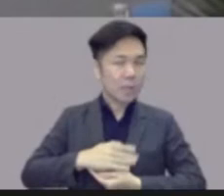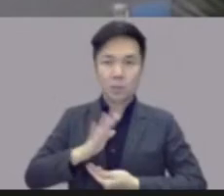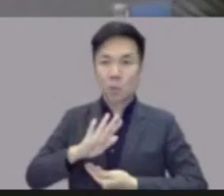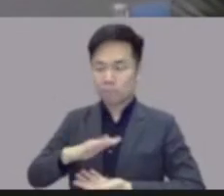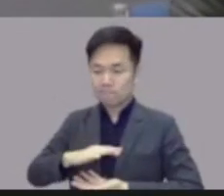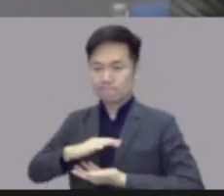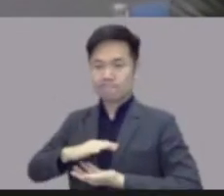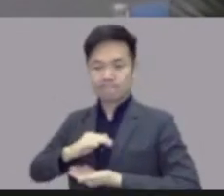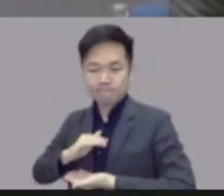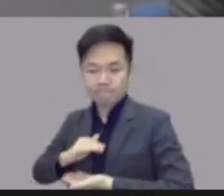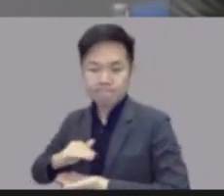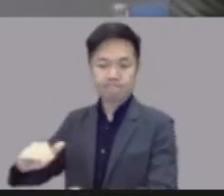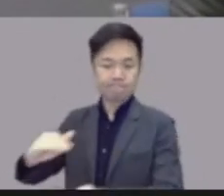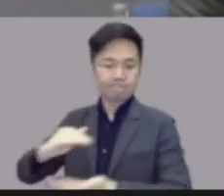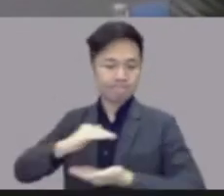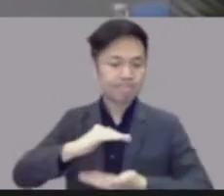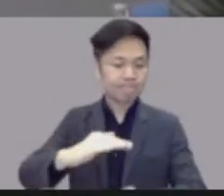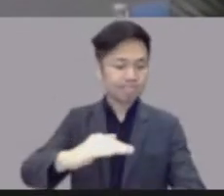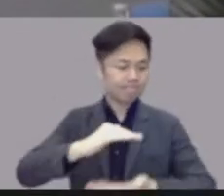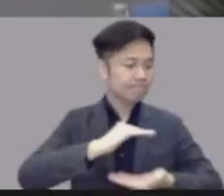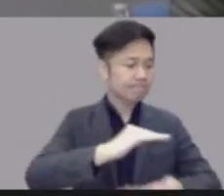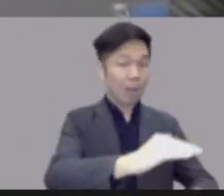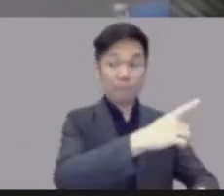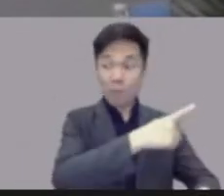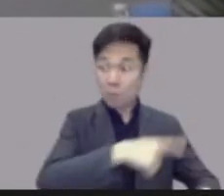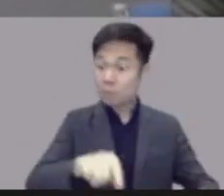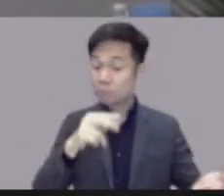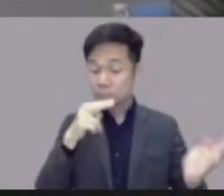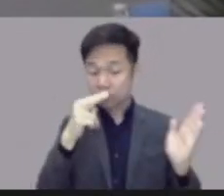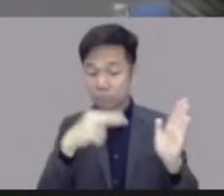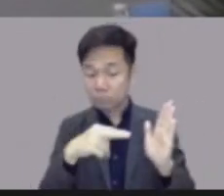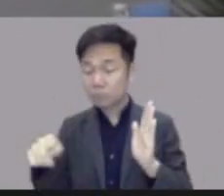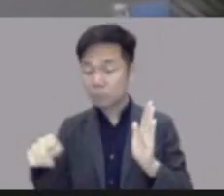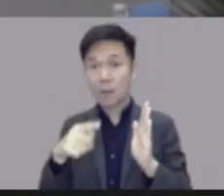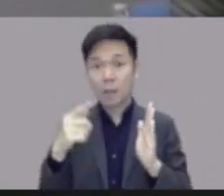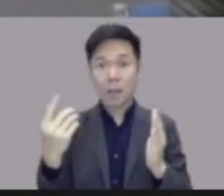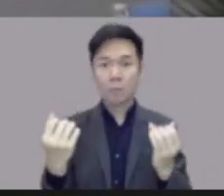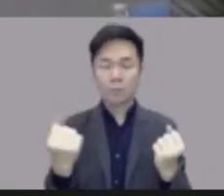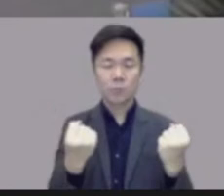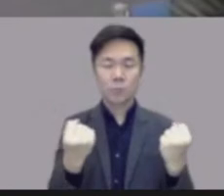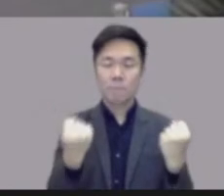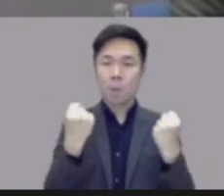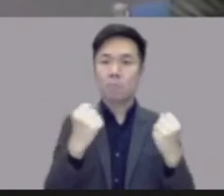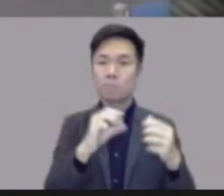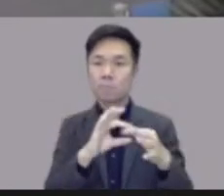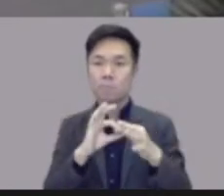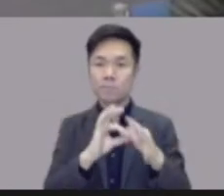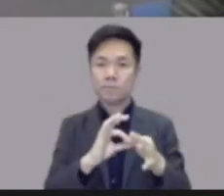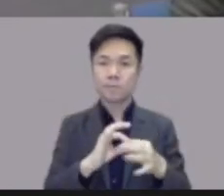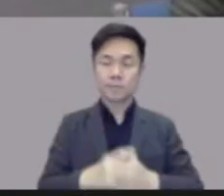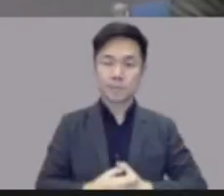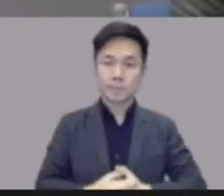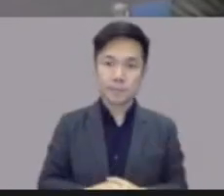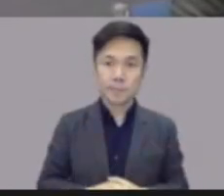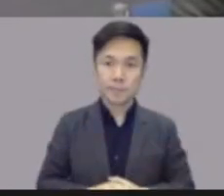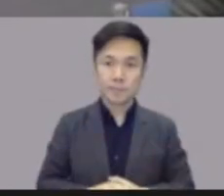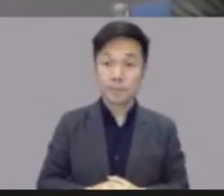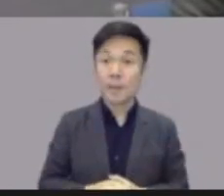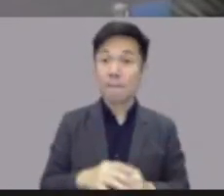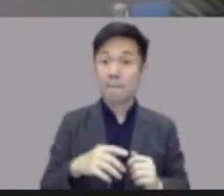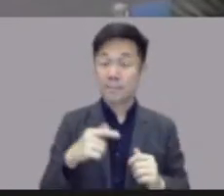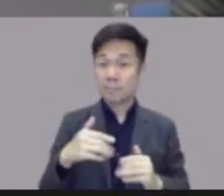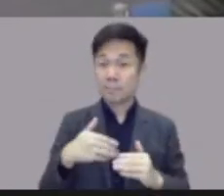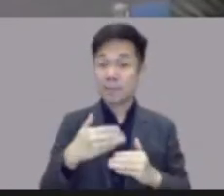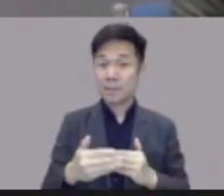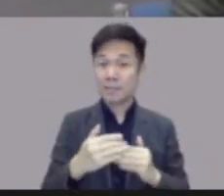or actions to be strengthened the second point is local actions especially cities and multi-level actions